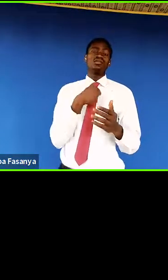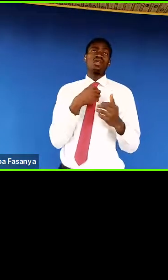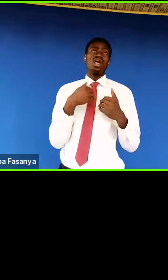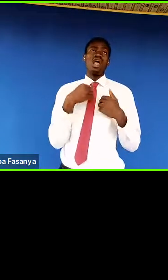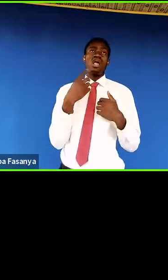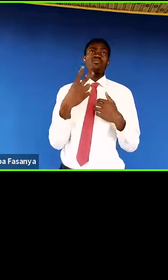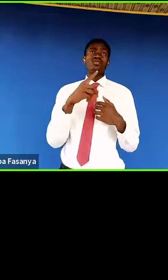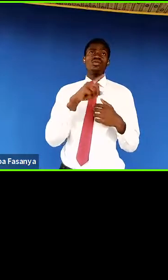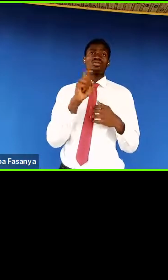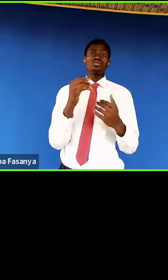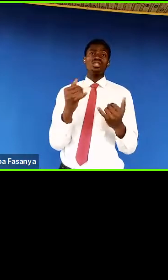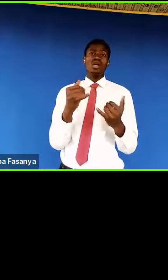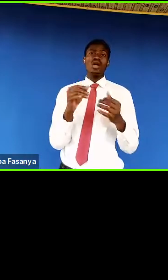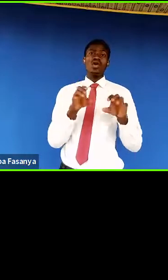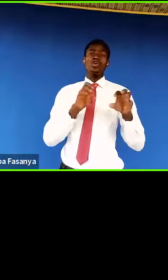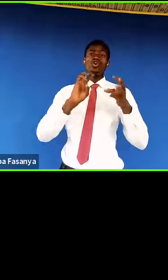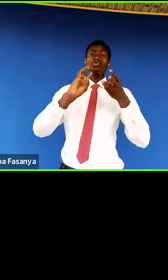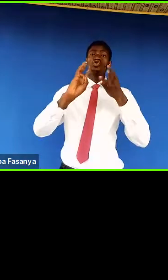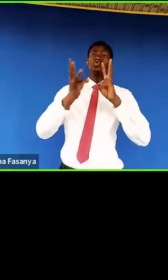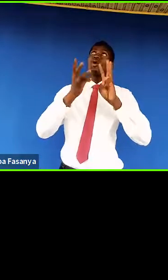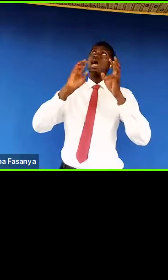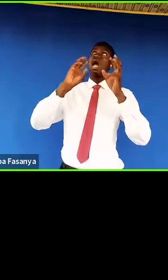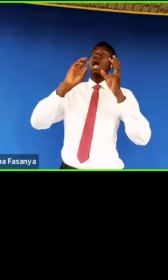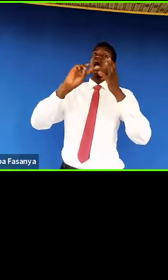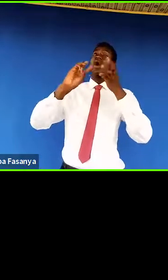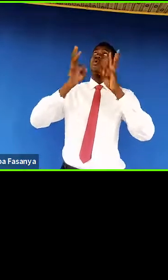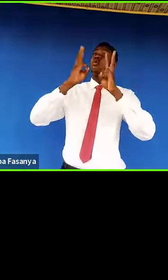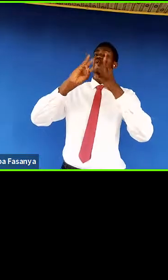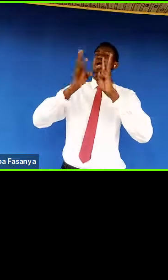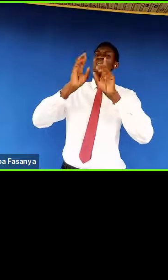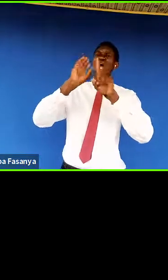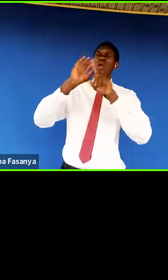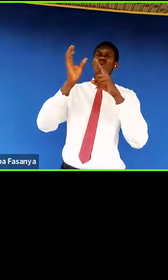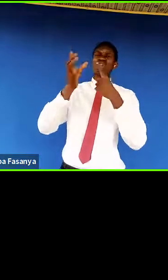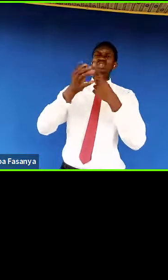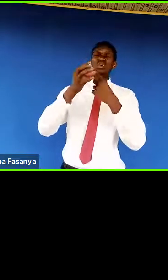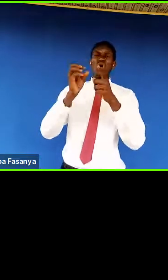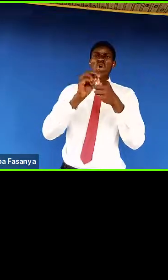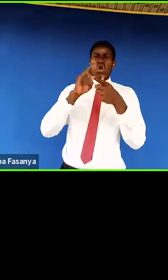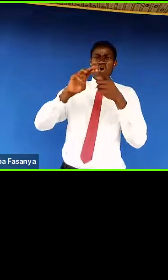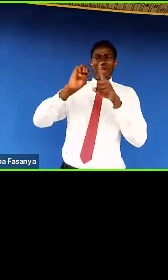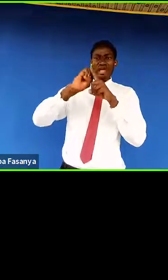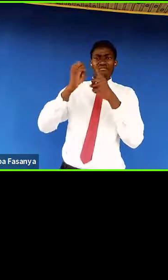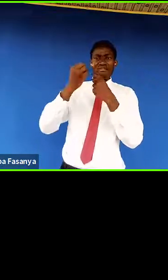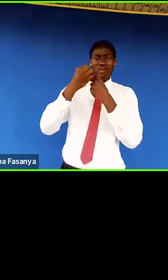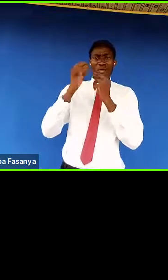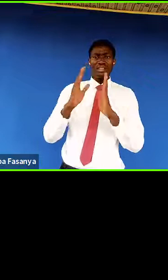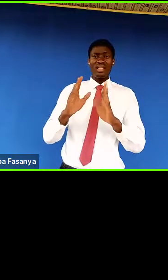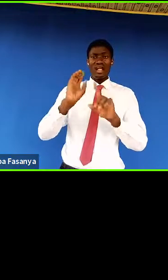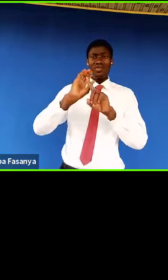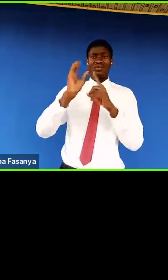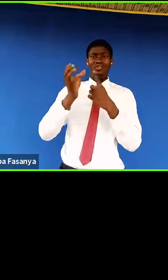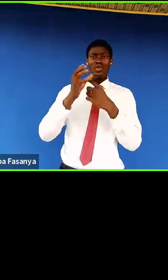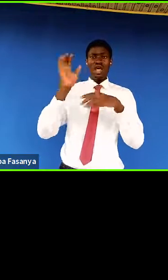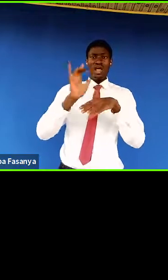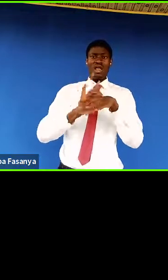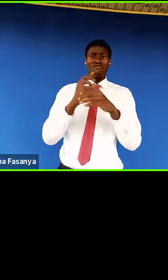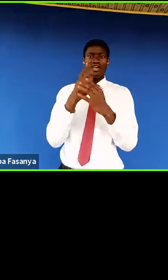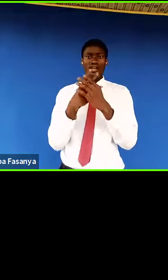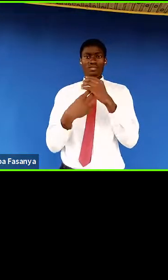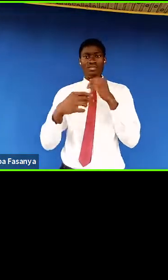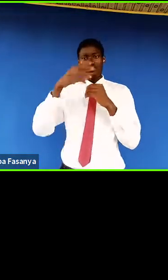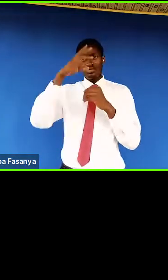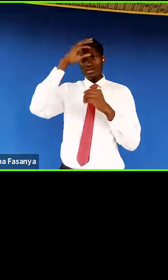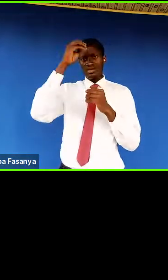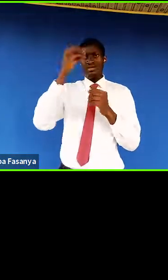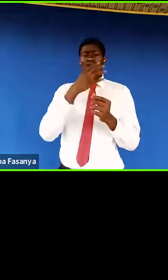weather condition or environmental condition affect both men and women? I know that we always say